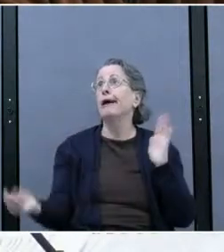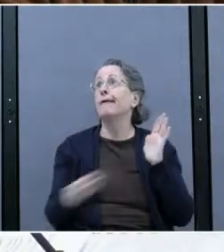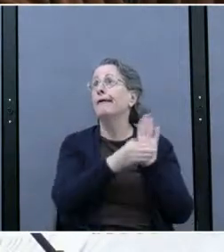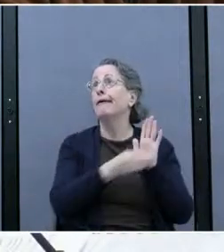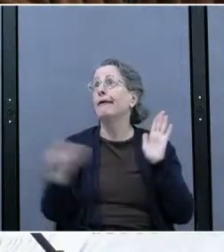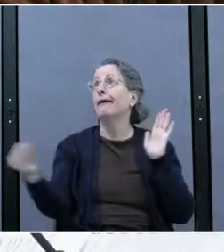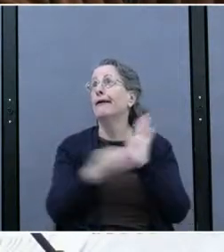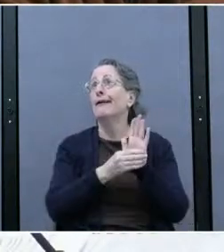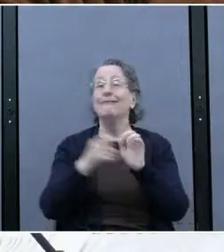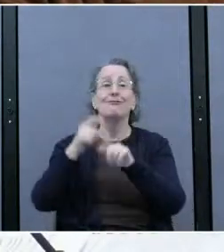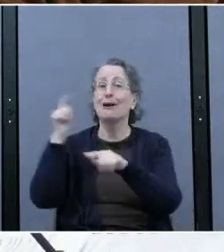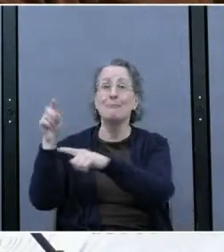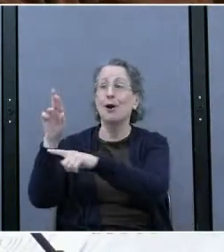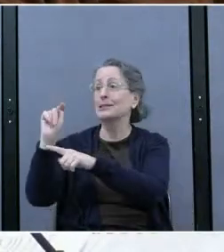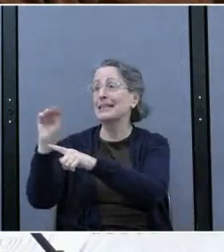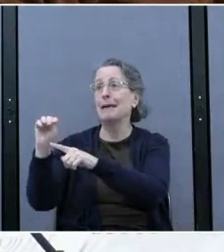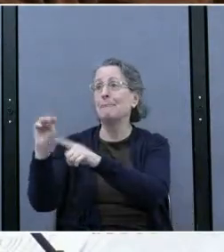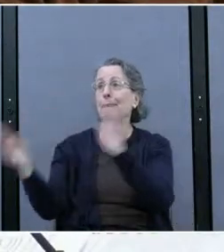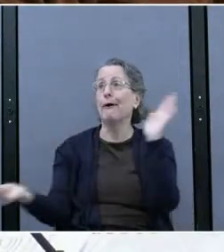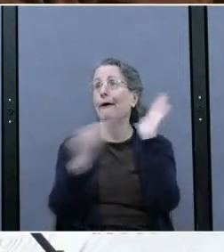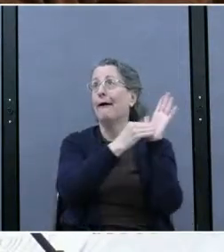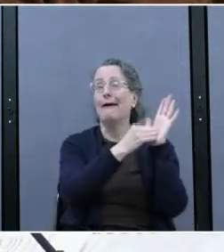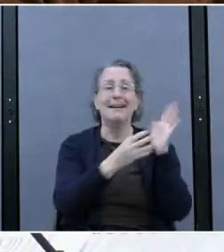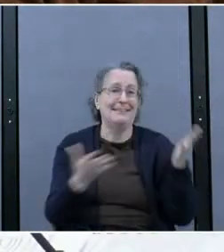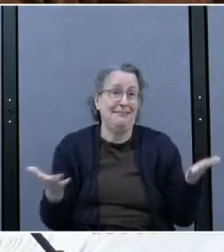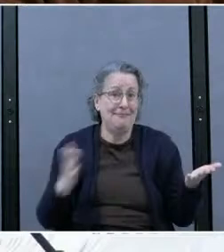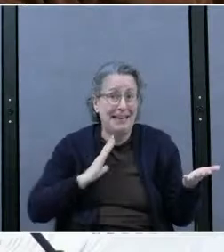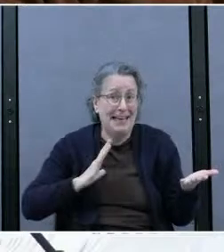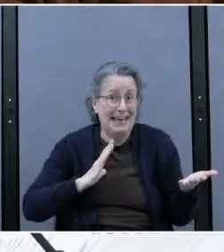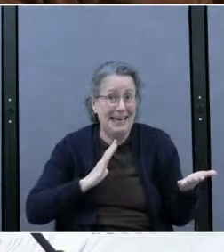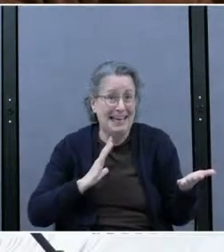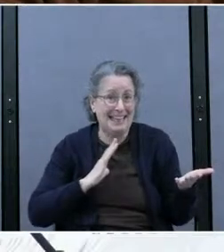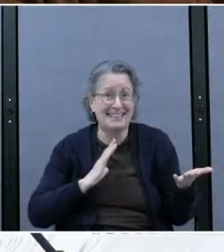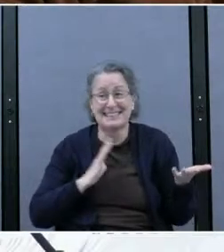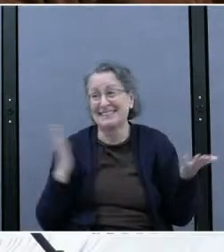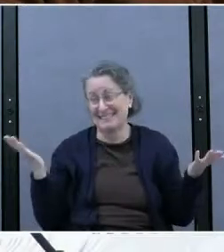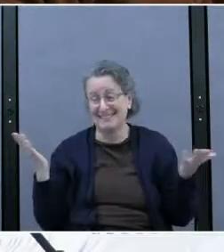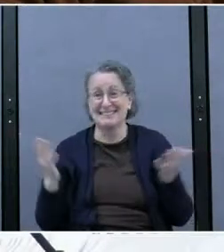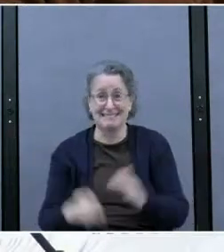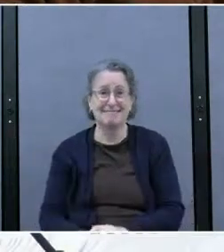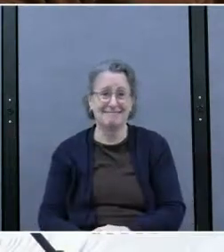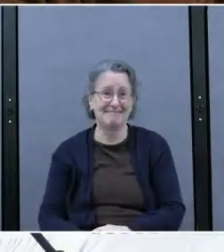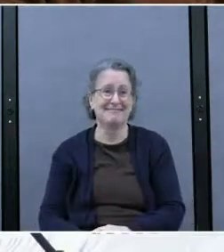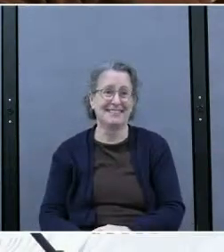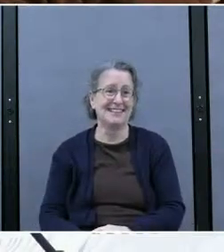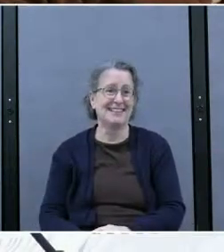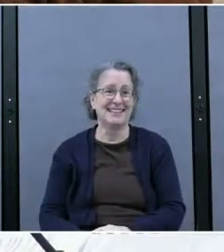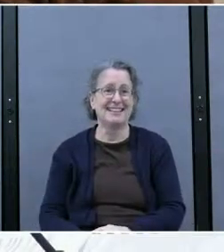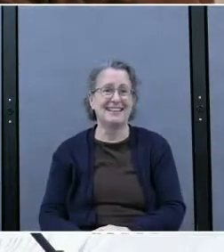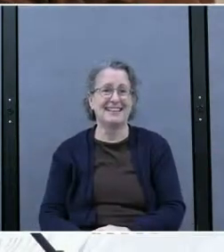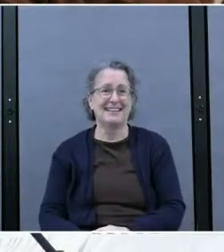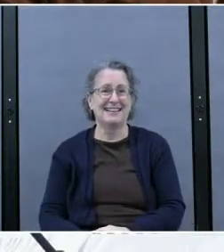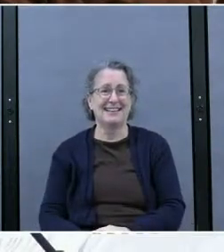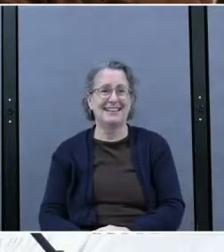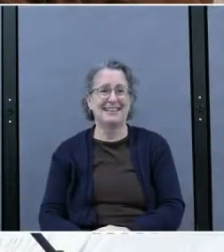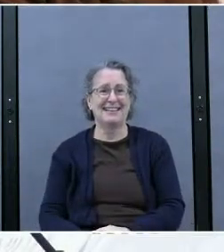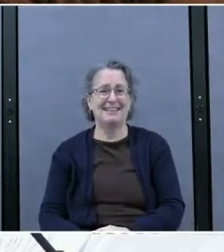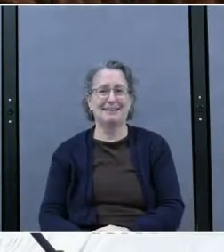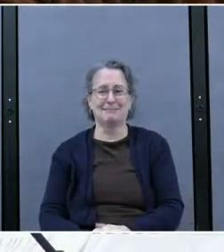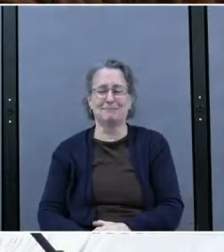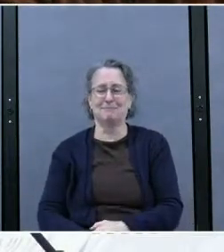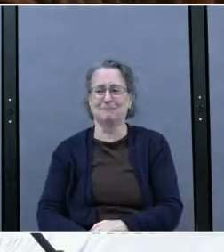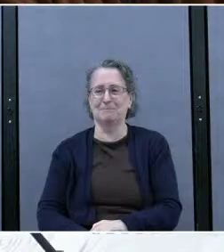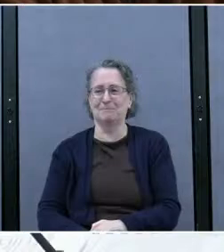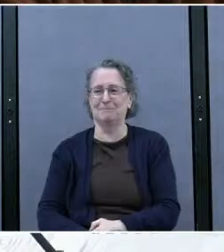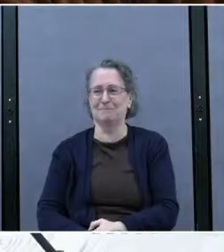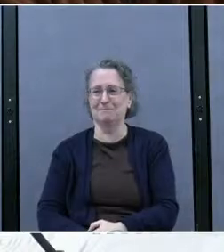our recommendation. It's your recommendation from the past coming around to meet you in the future. Okay, thank you.